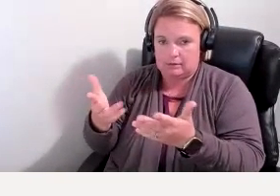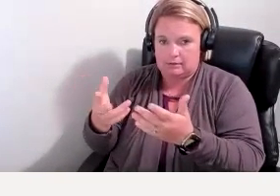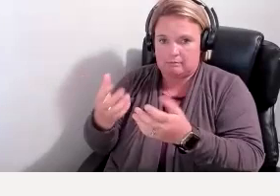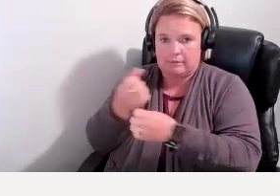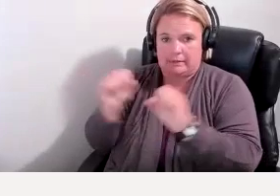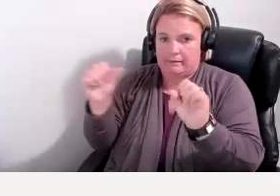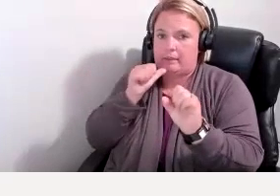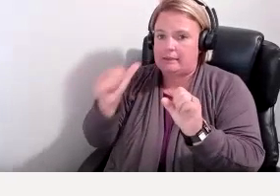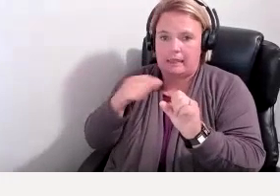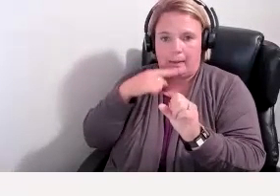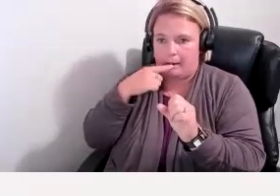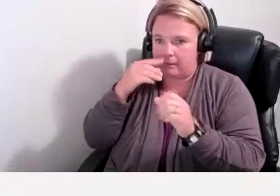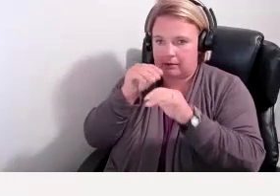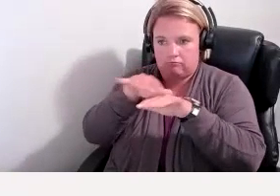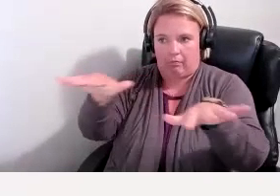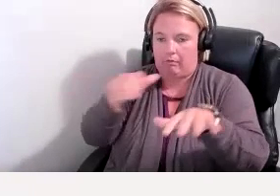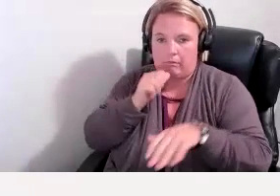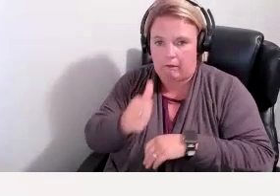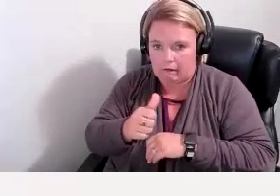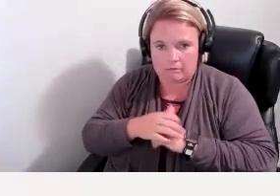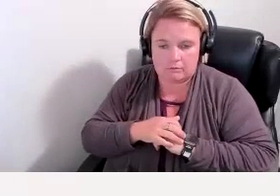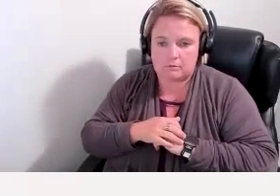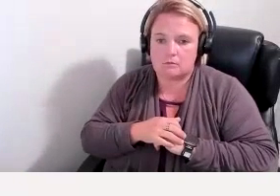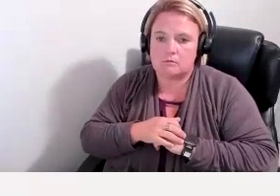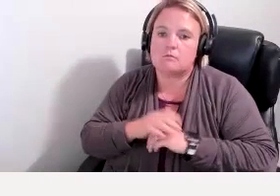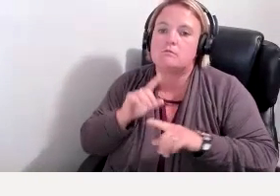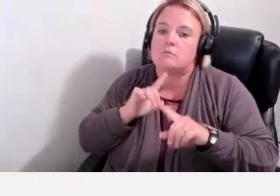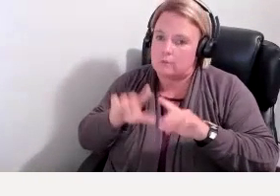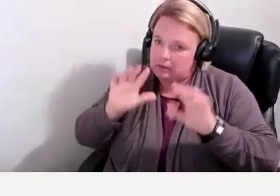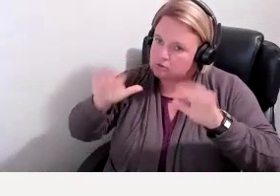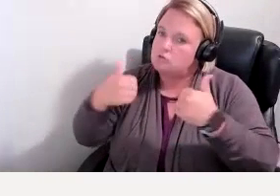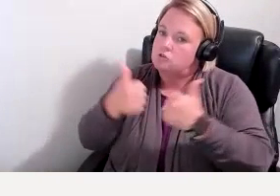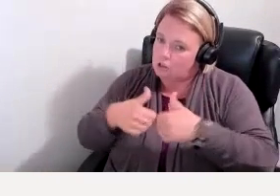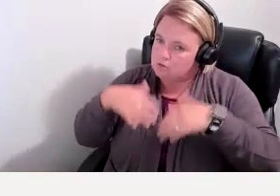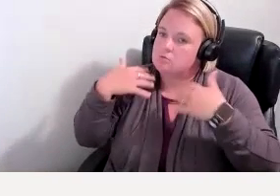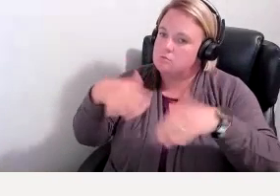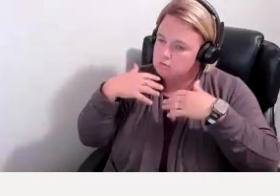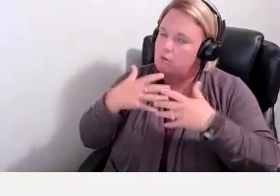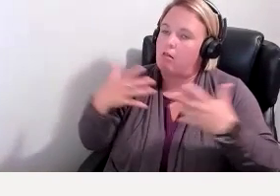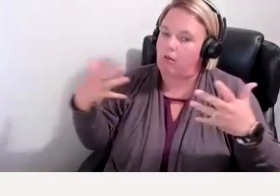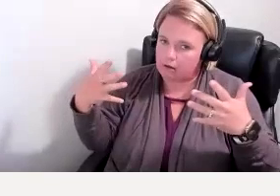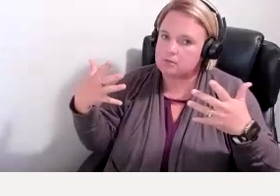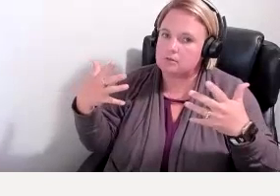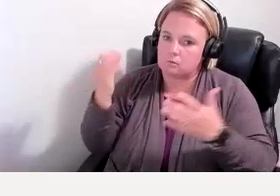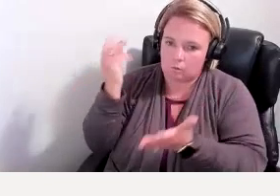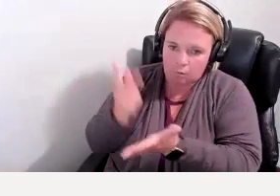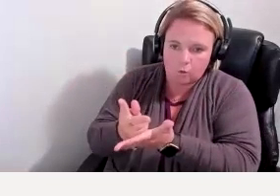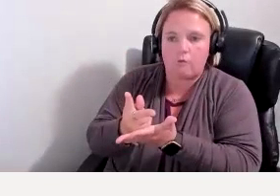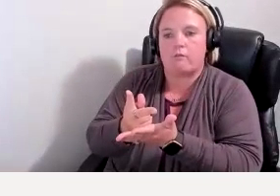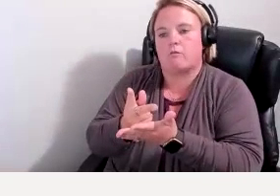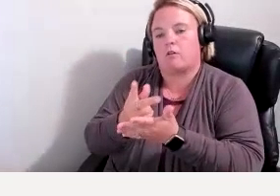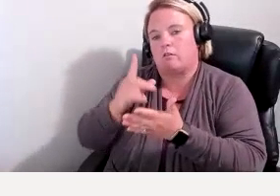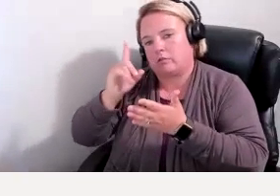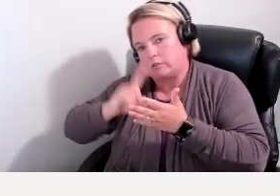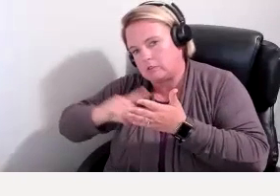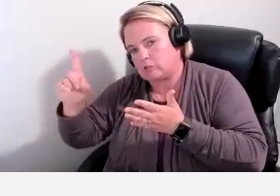not public. But there were some challenges with approval and